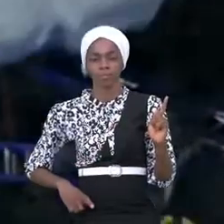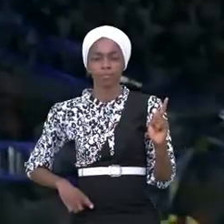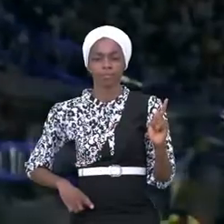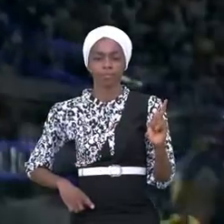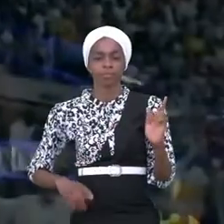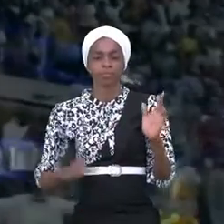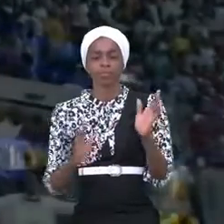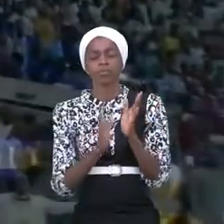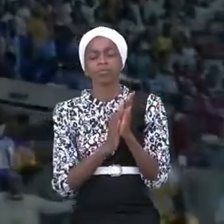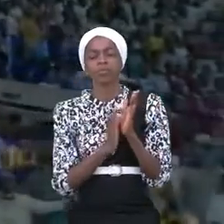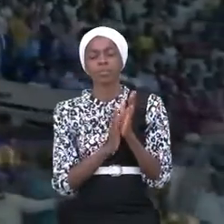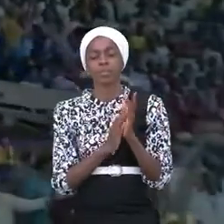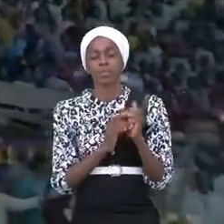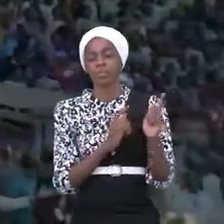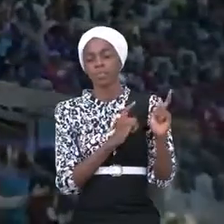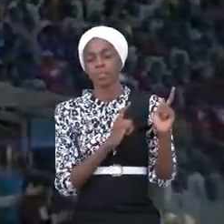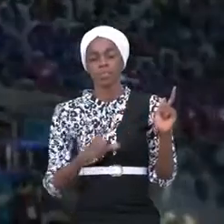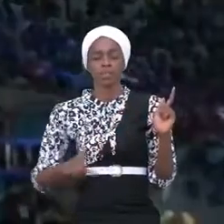Praise the Lord.